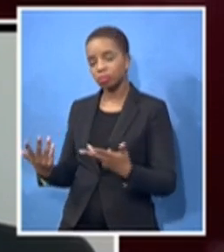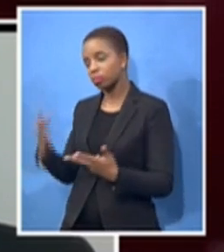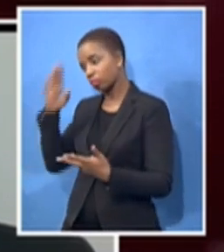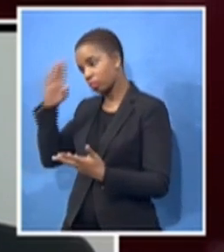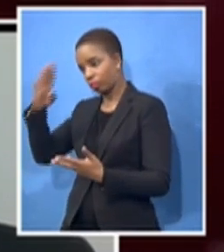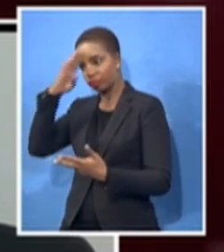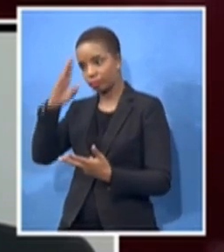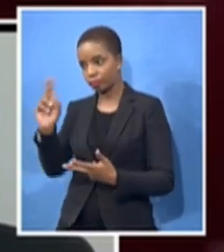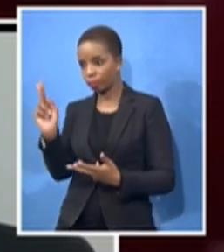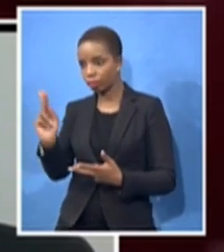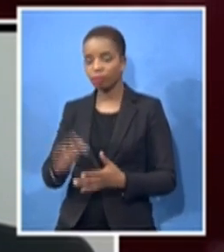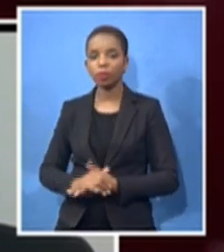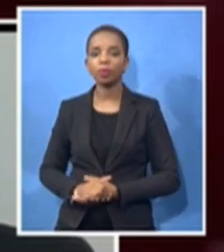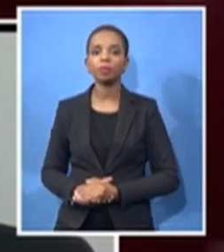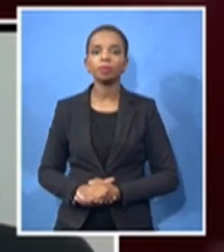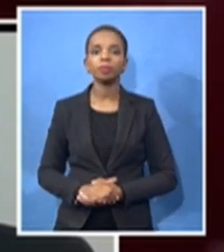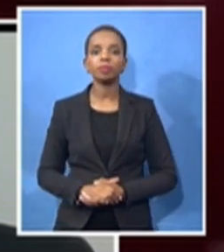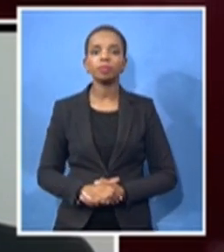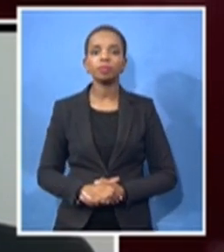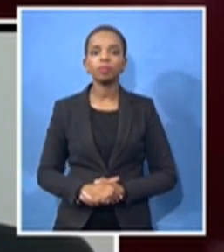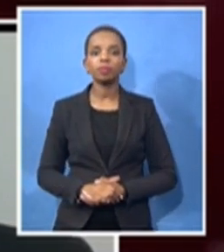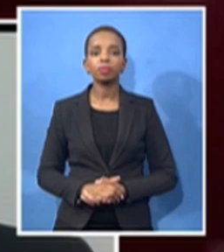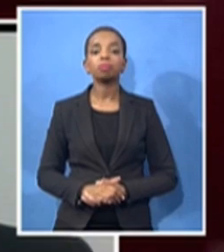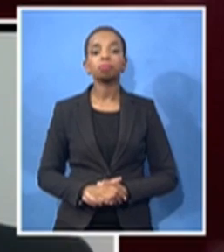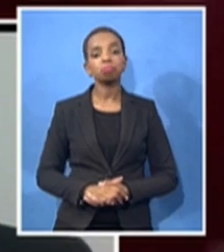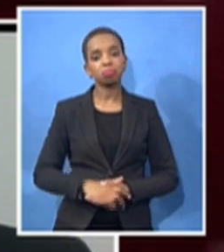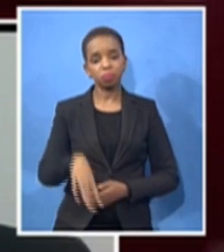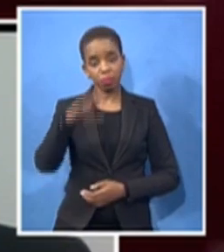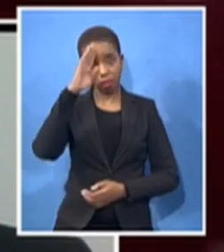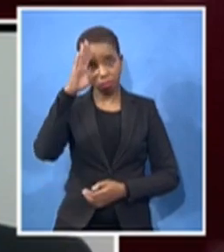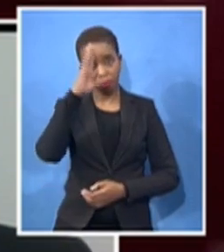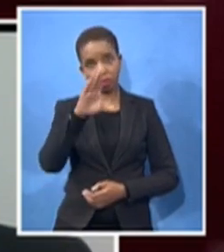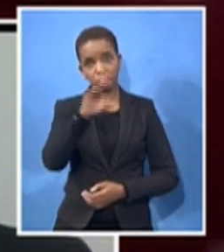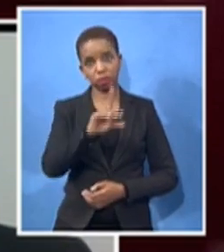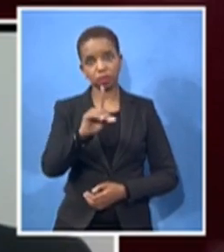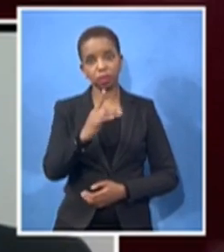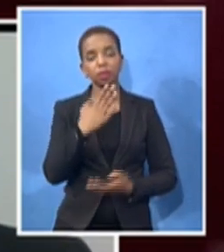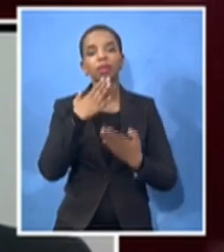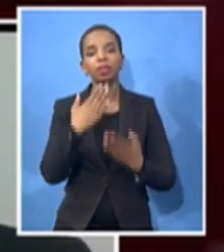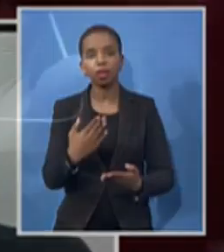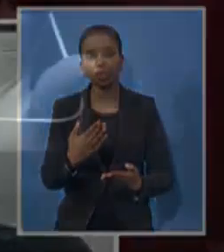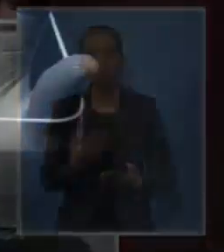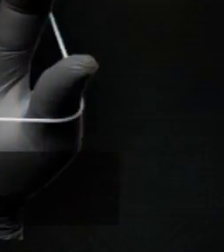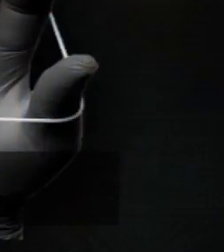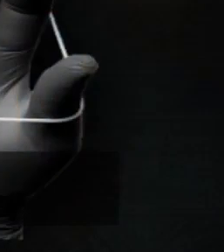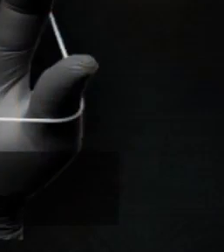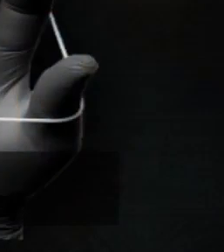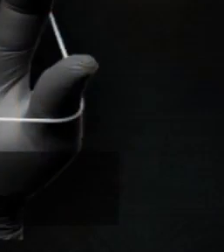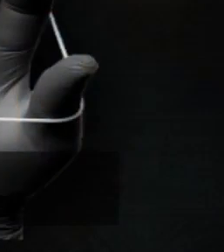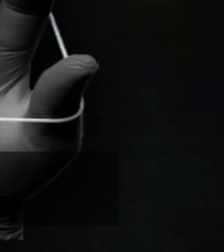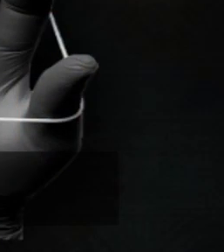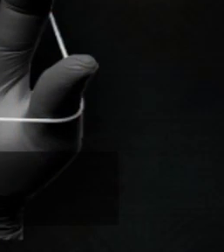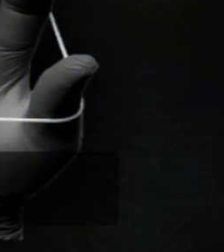Very good morning, Desiree. Thank you for having us. Morning. Thank you for having us.